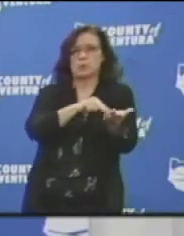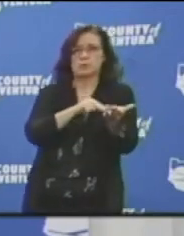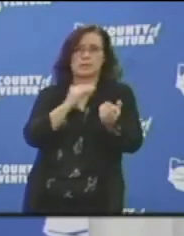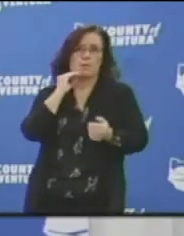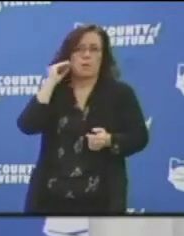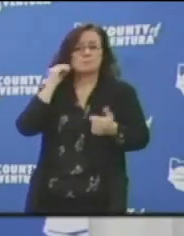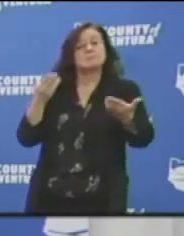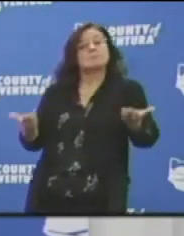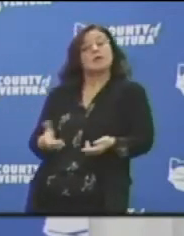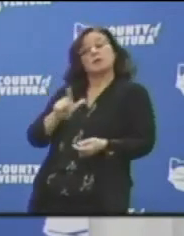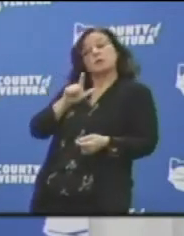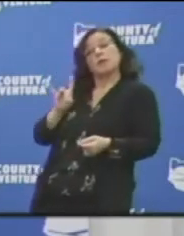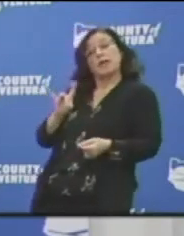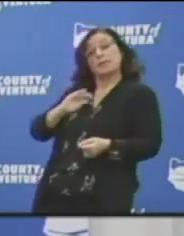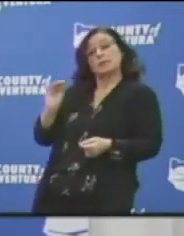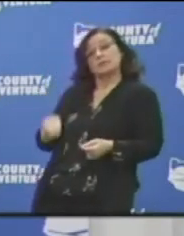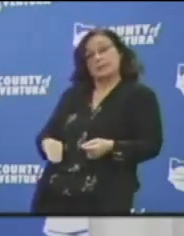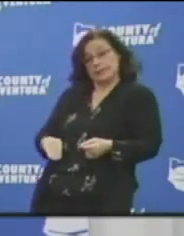rate,